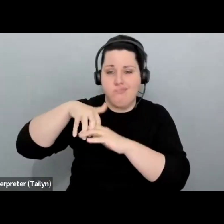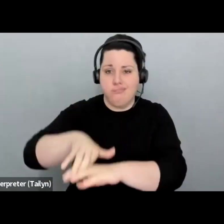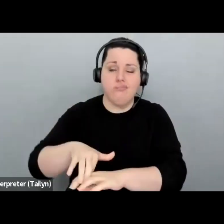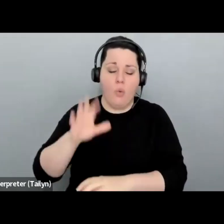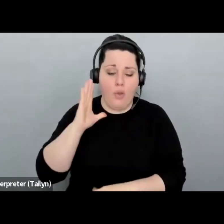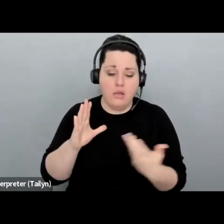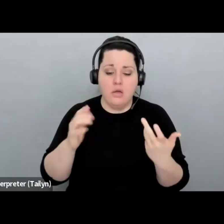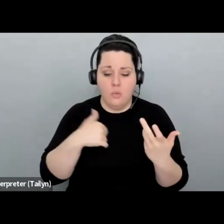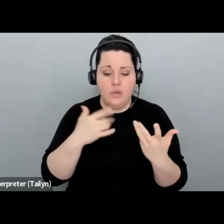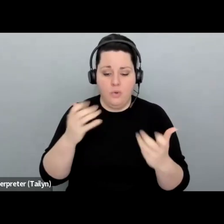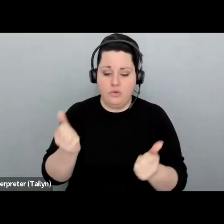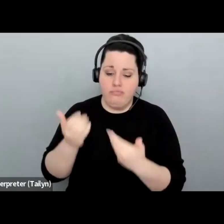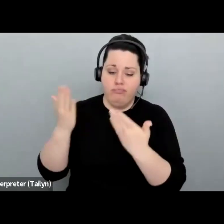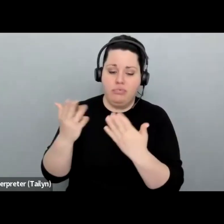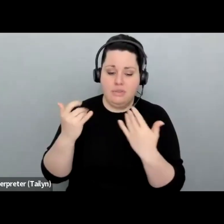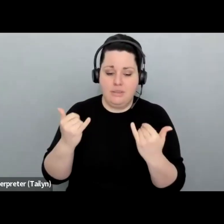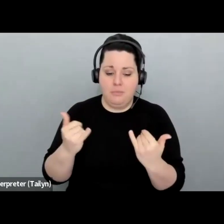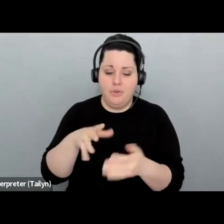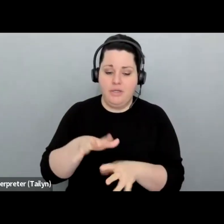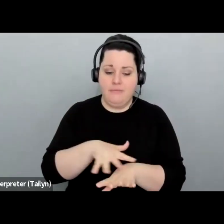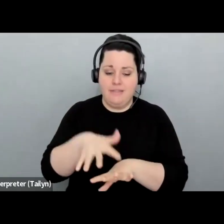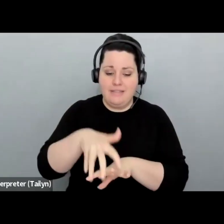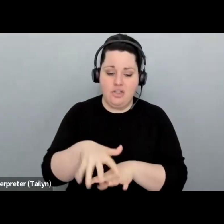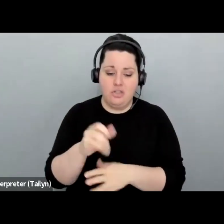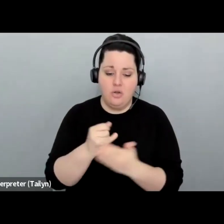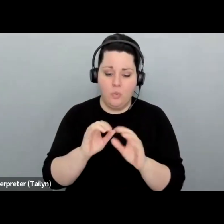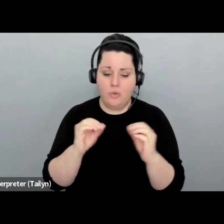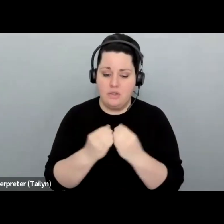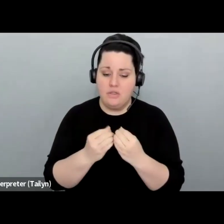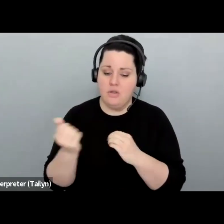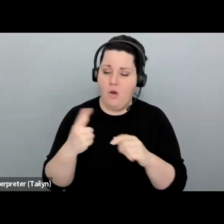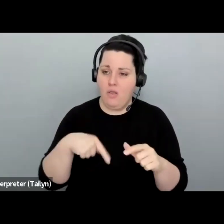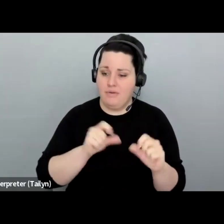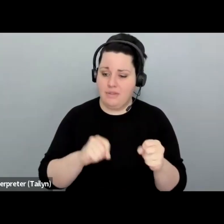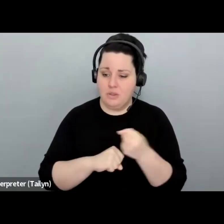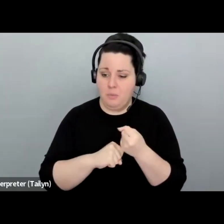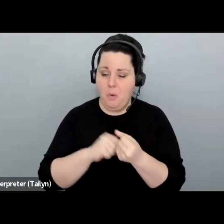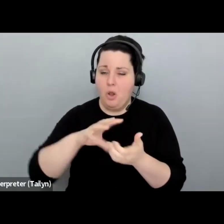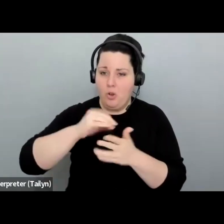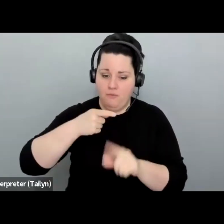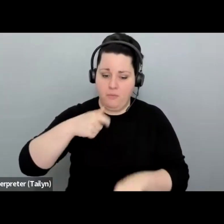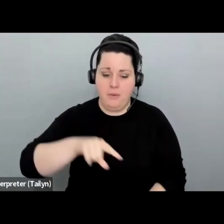like to also lift up contemporary Indigenous arts organizations that we can all support and learn from.